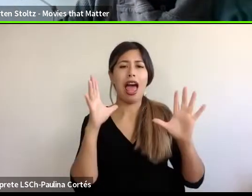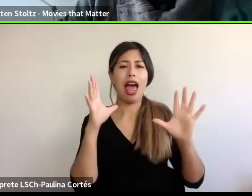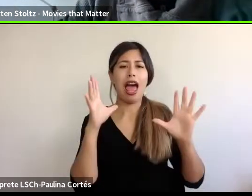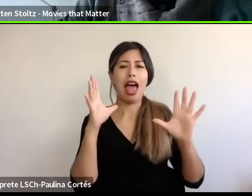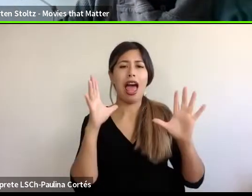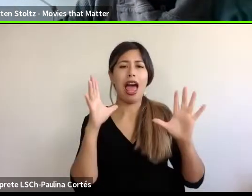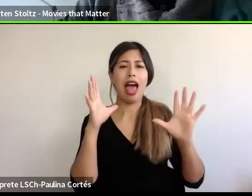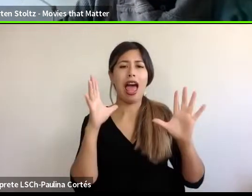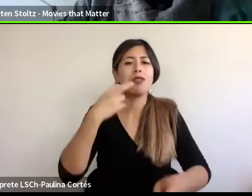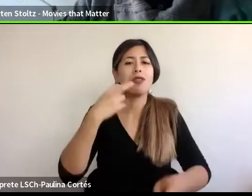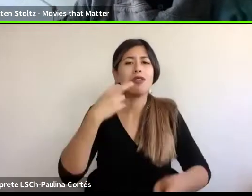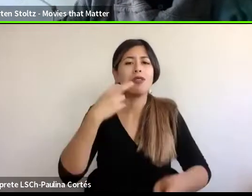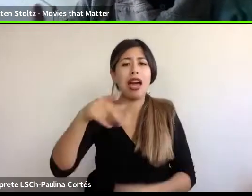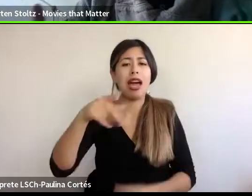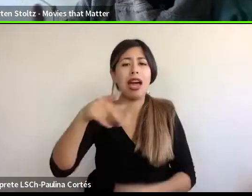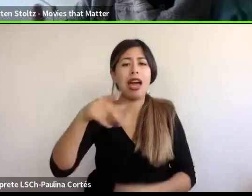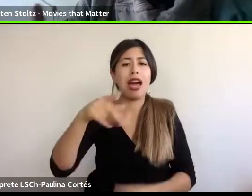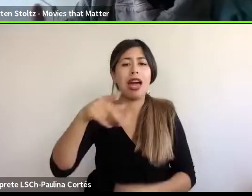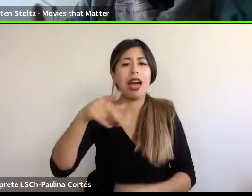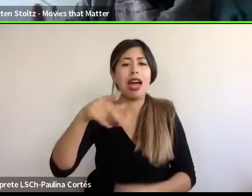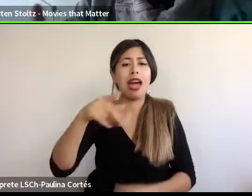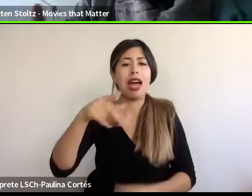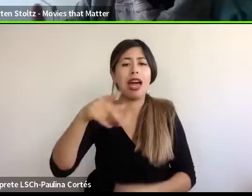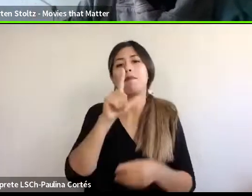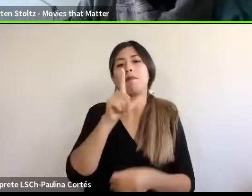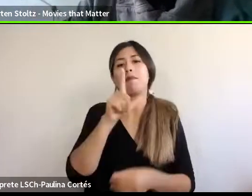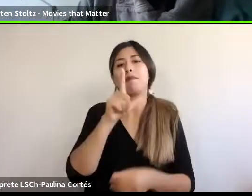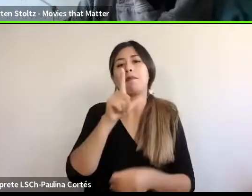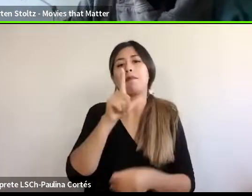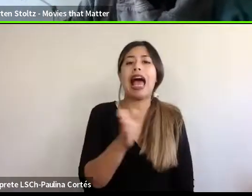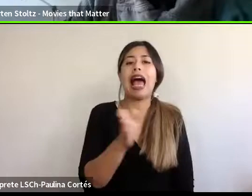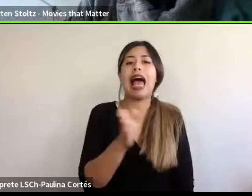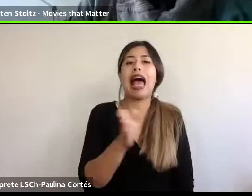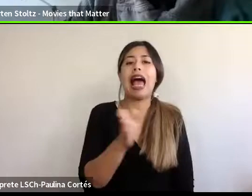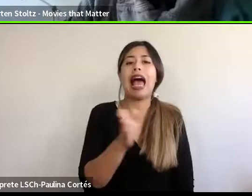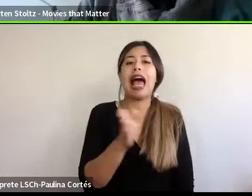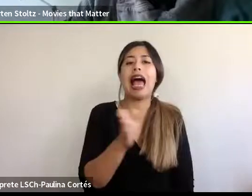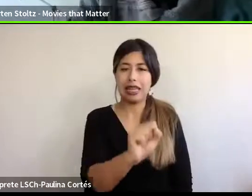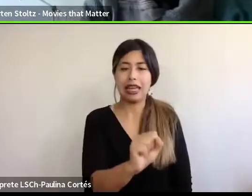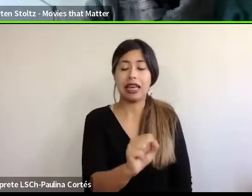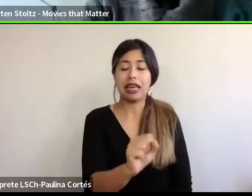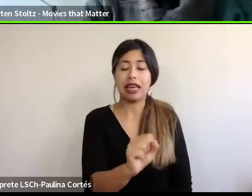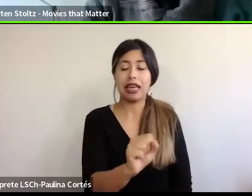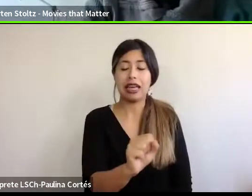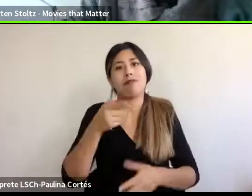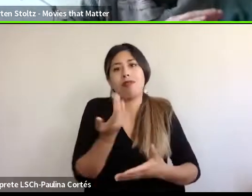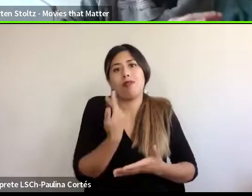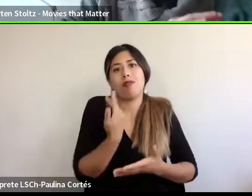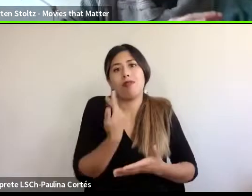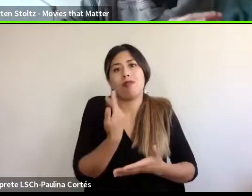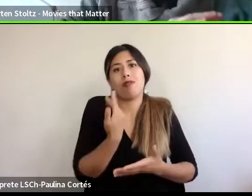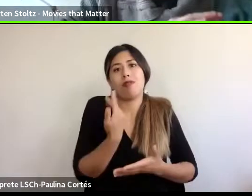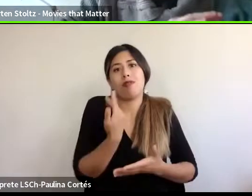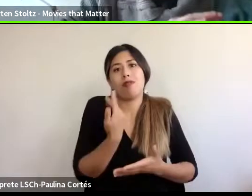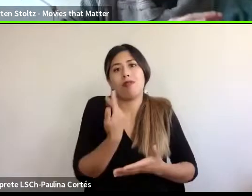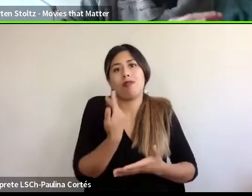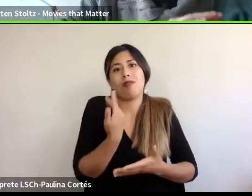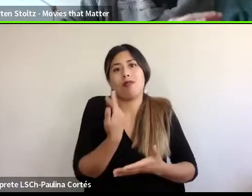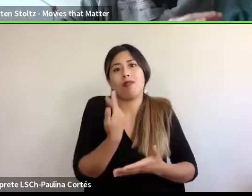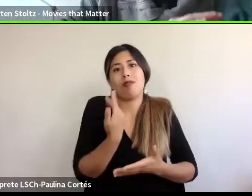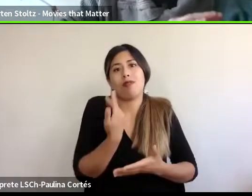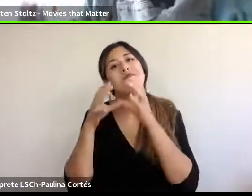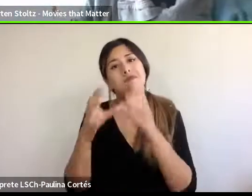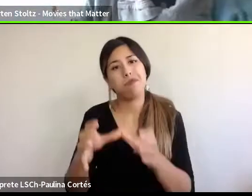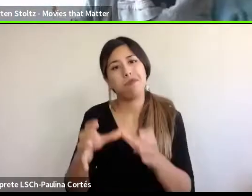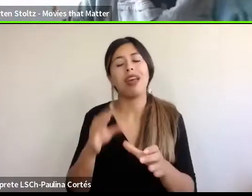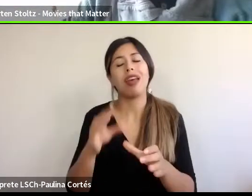sense. And ever since we did that, we had an amazing growth in audience. So I think the second year we were in The Hague, we